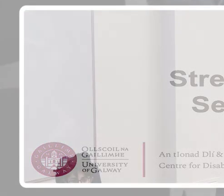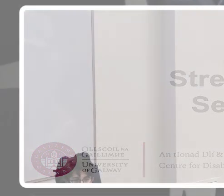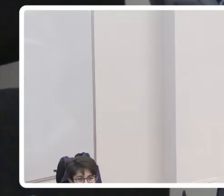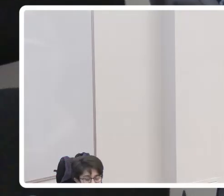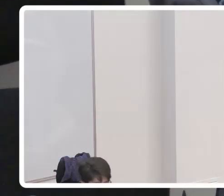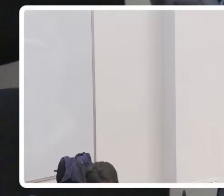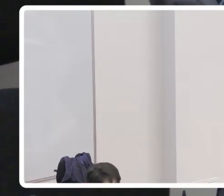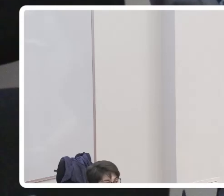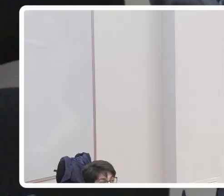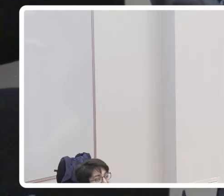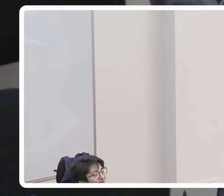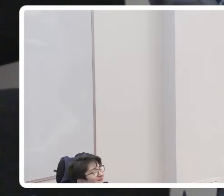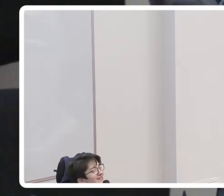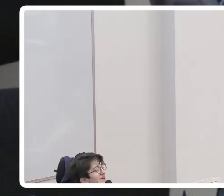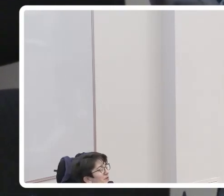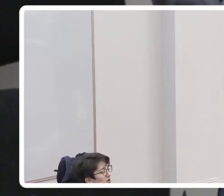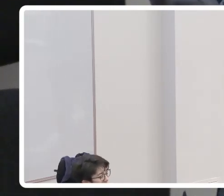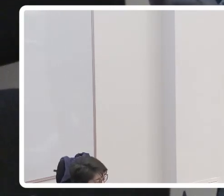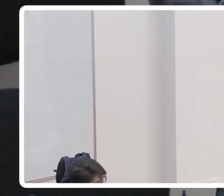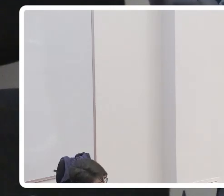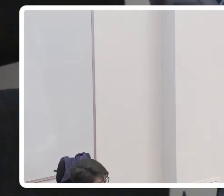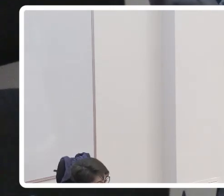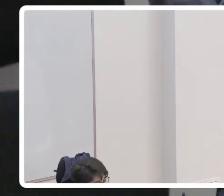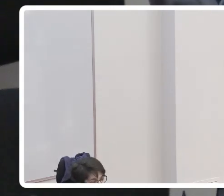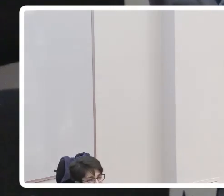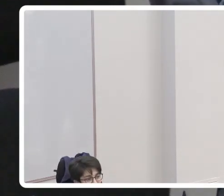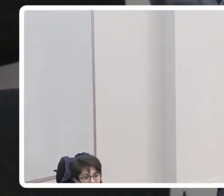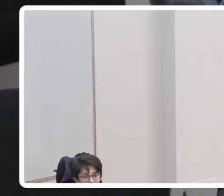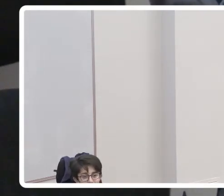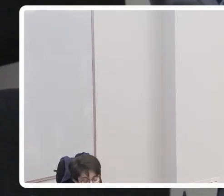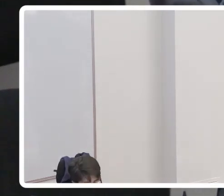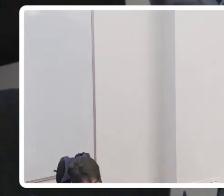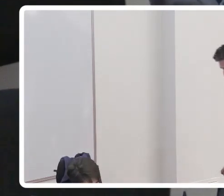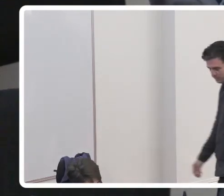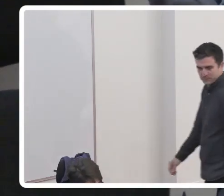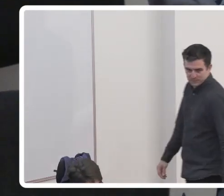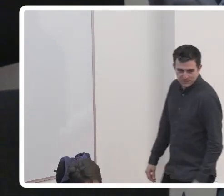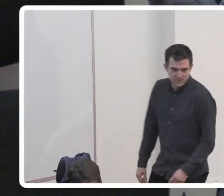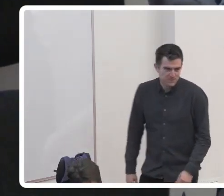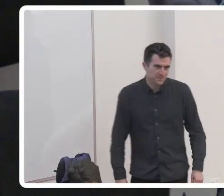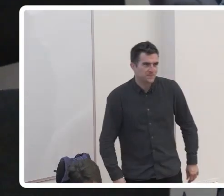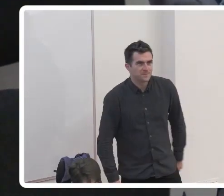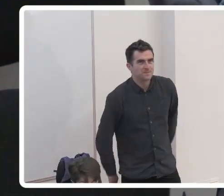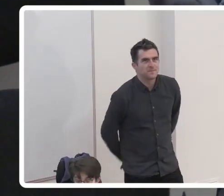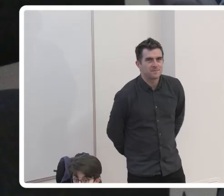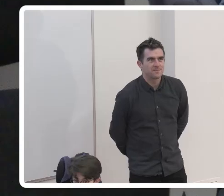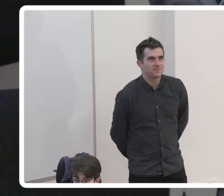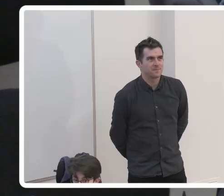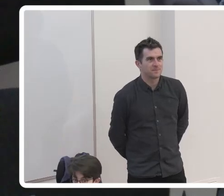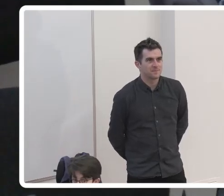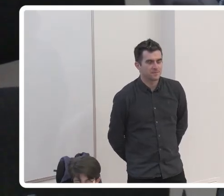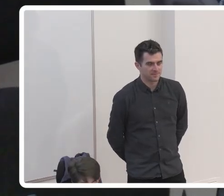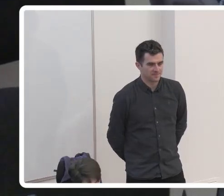Okay, sorry. Hi, folks. Welcome back from lunch. We're going to get started with our next